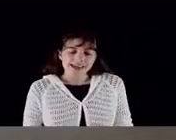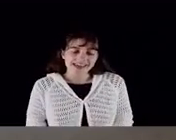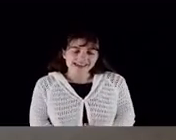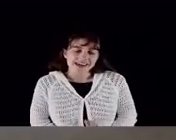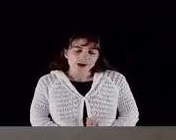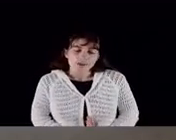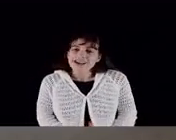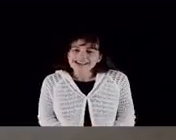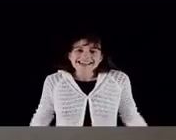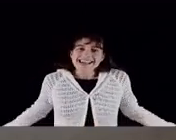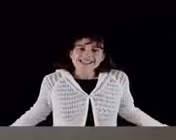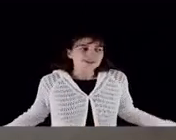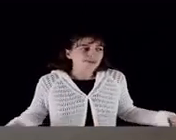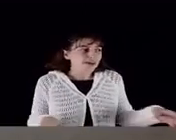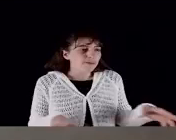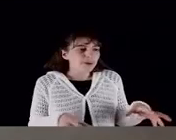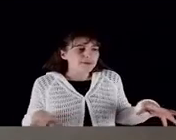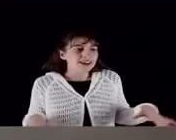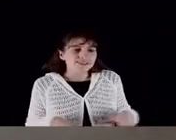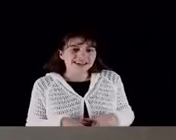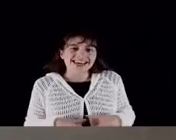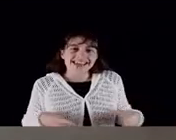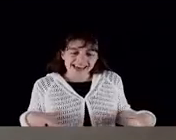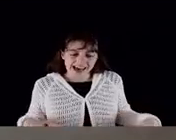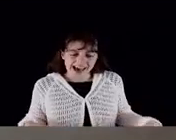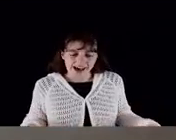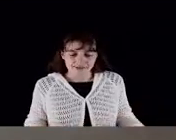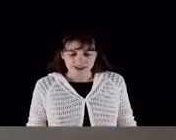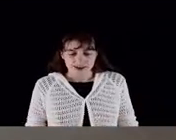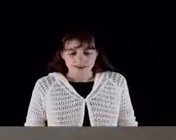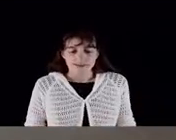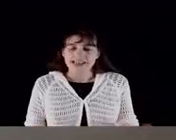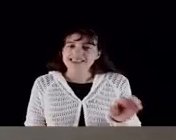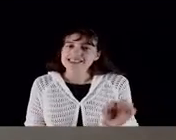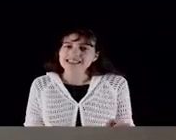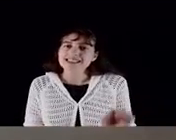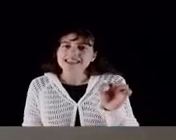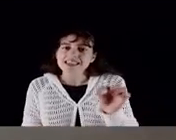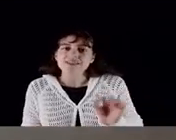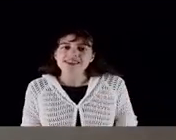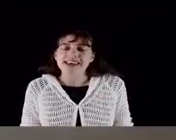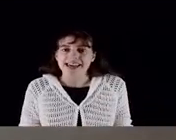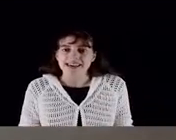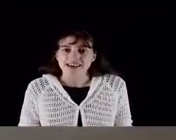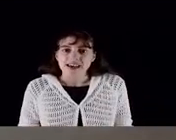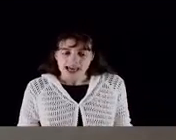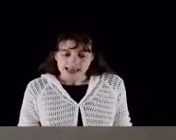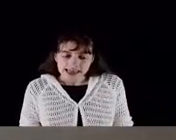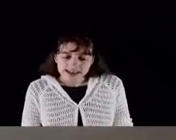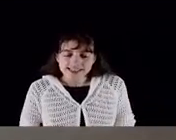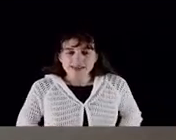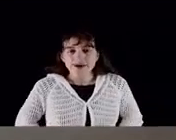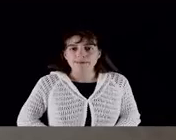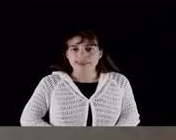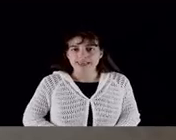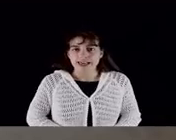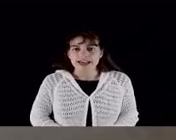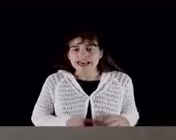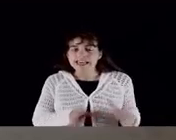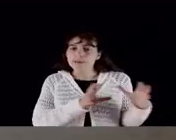may think, what can they do? What benefit can they have? But it says that even they, little as they might